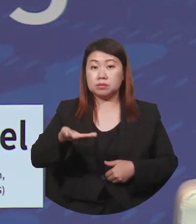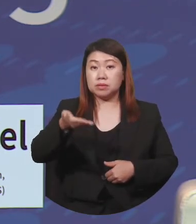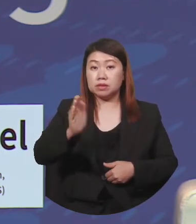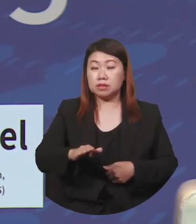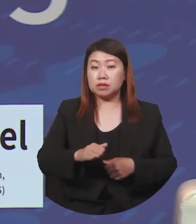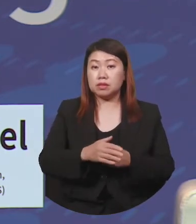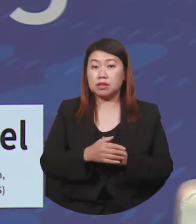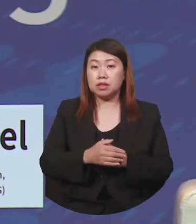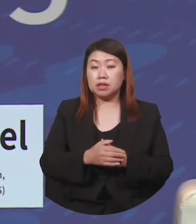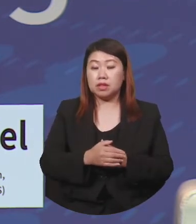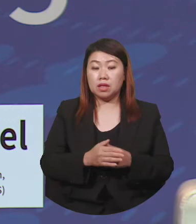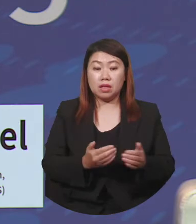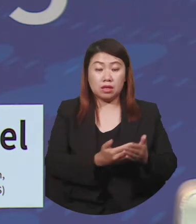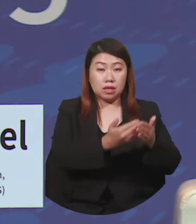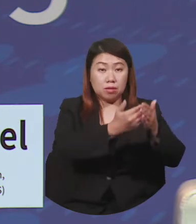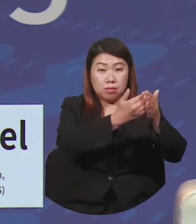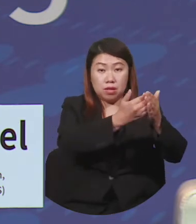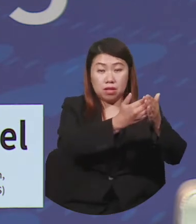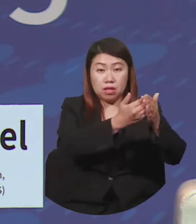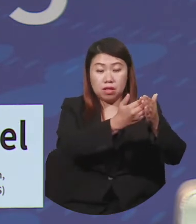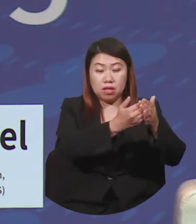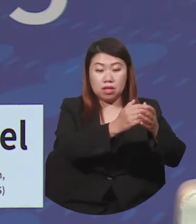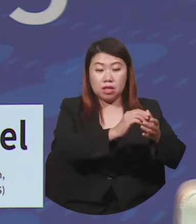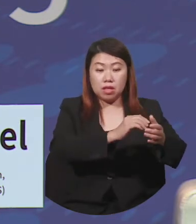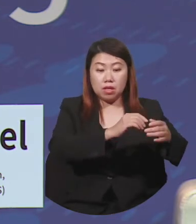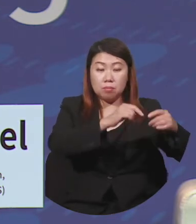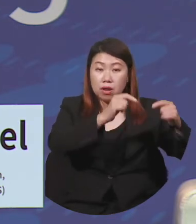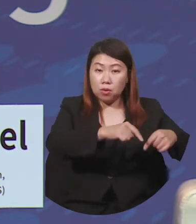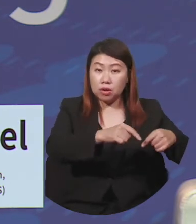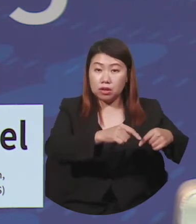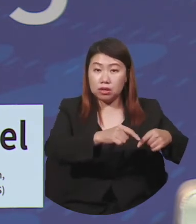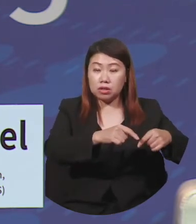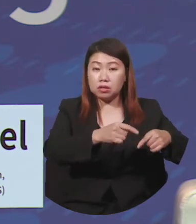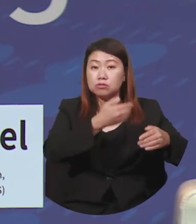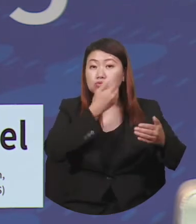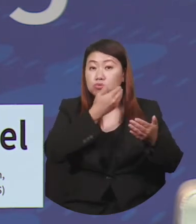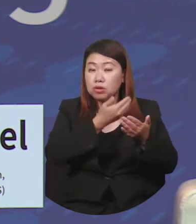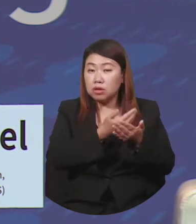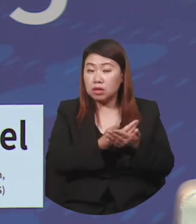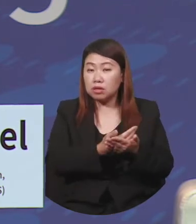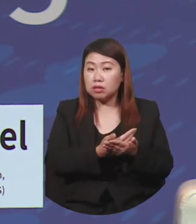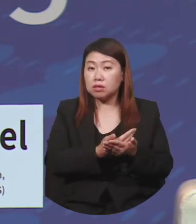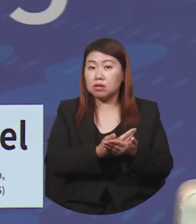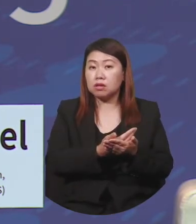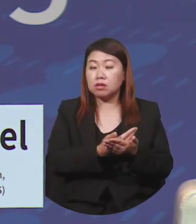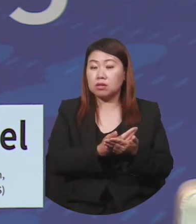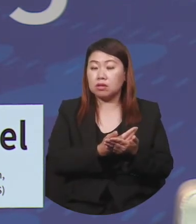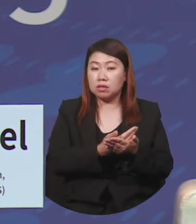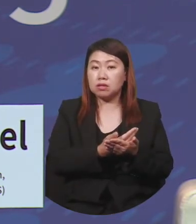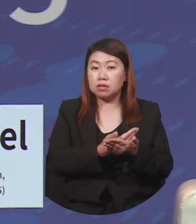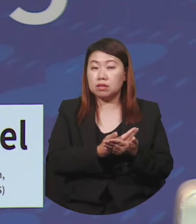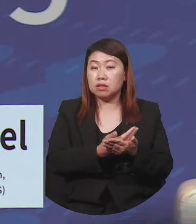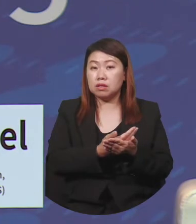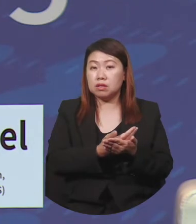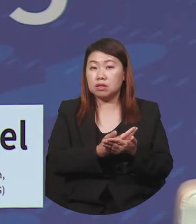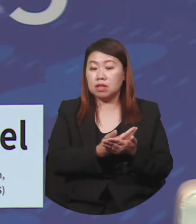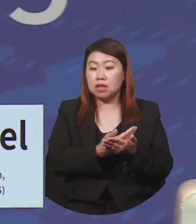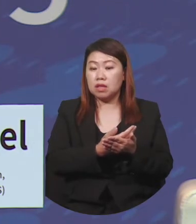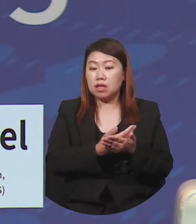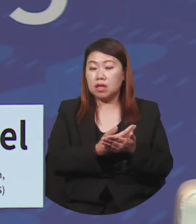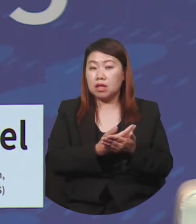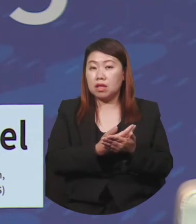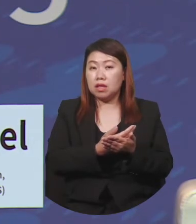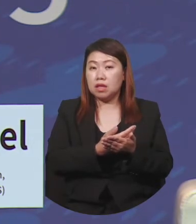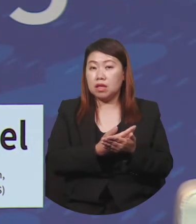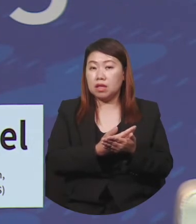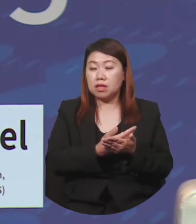diplomacy. And development diplomacy needs to be defined in a way, but I think development cooperation is rather a soft